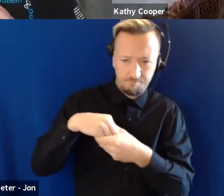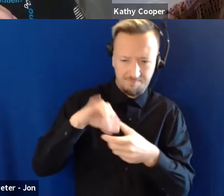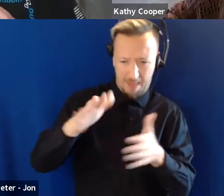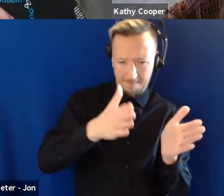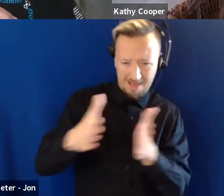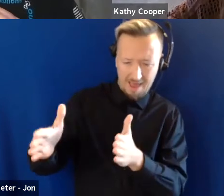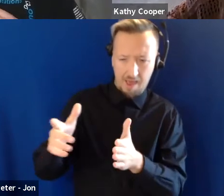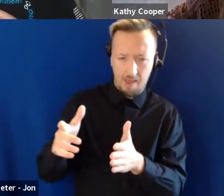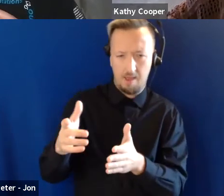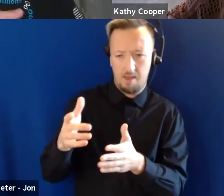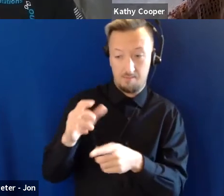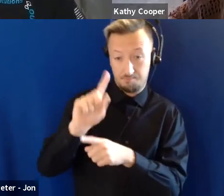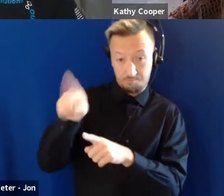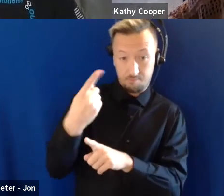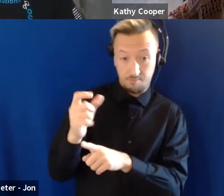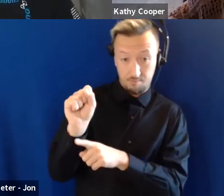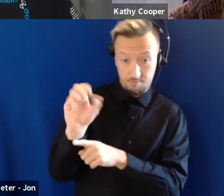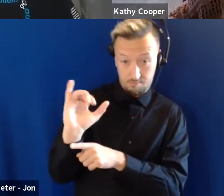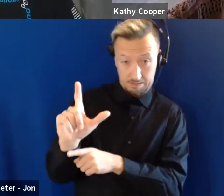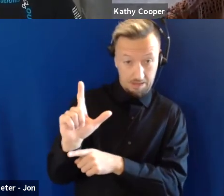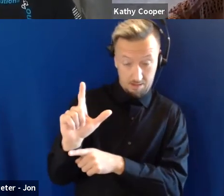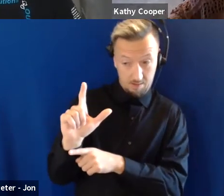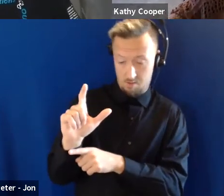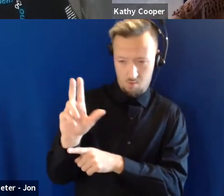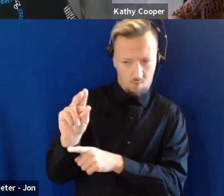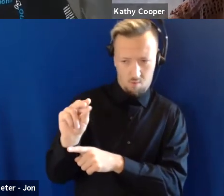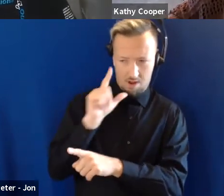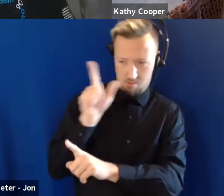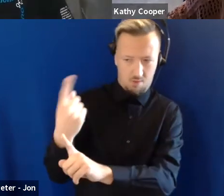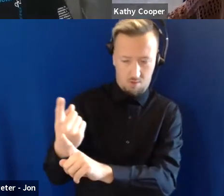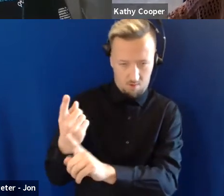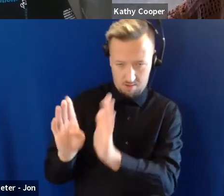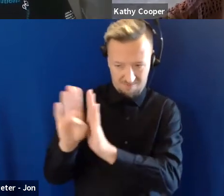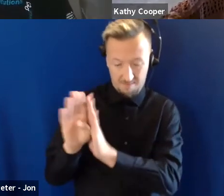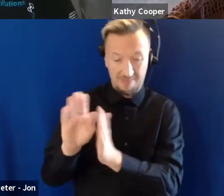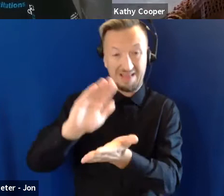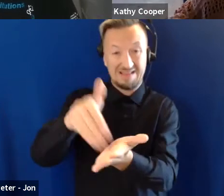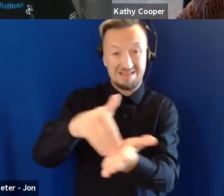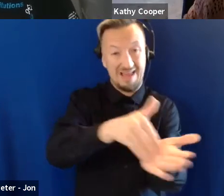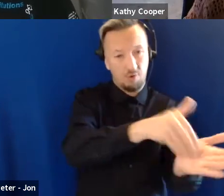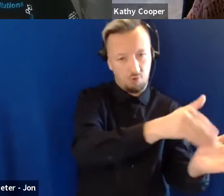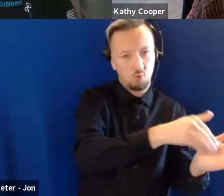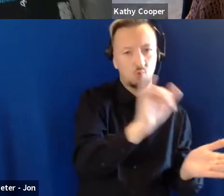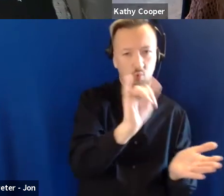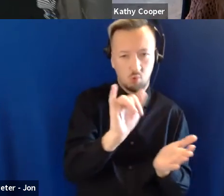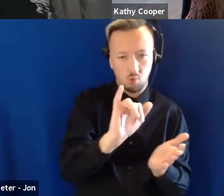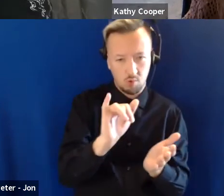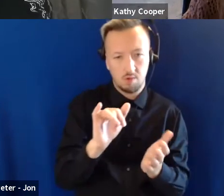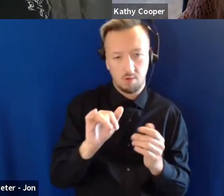It's not just the SILC that develops the state plan. It is also the centers. And, a little more